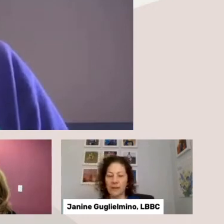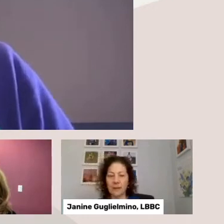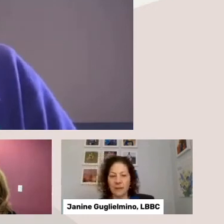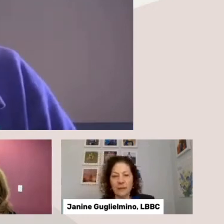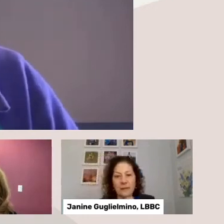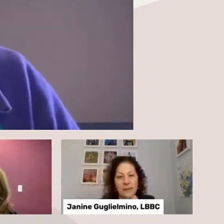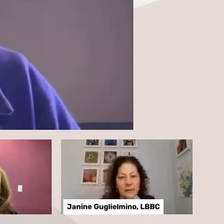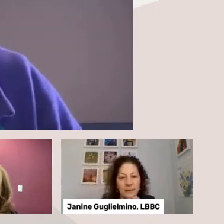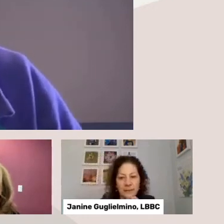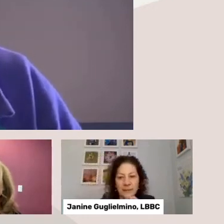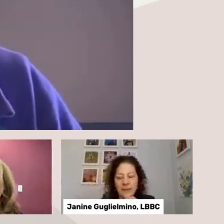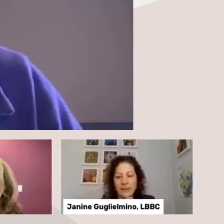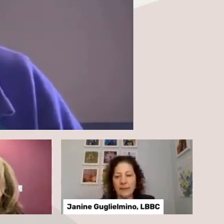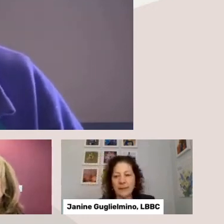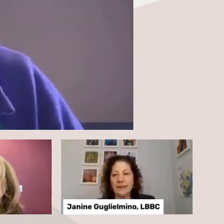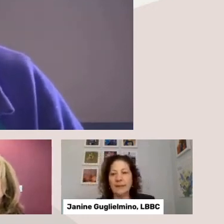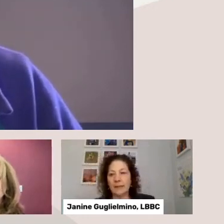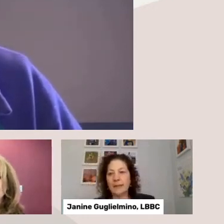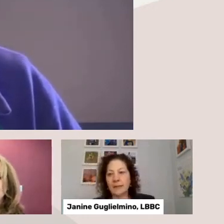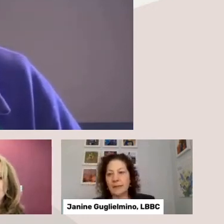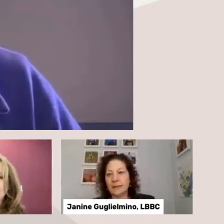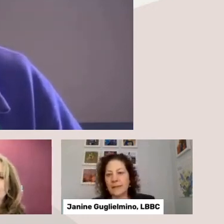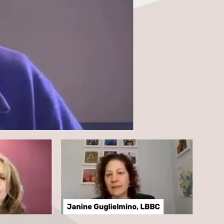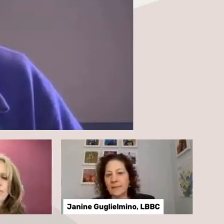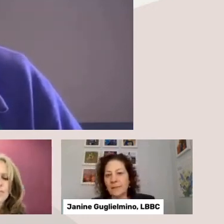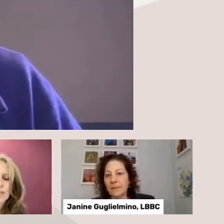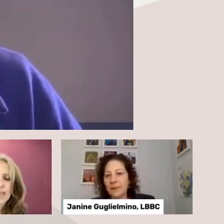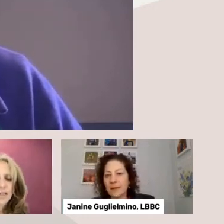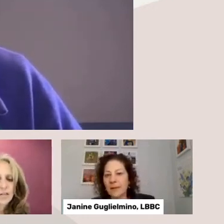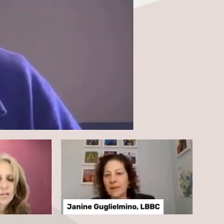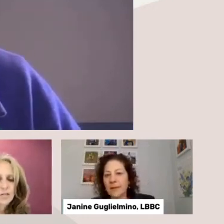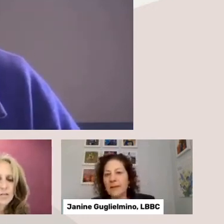we have to take advantage of all of these situations.